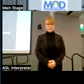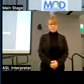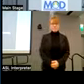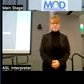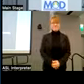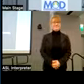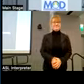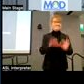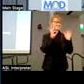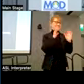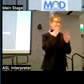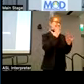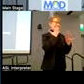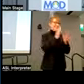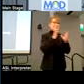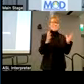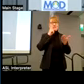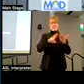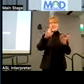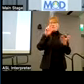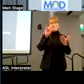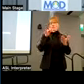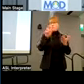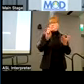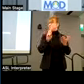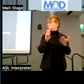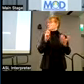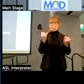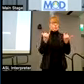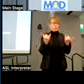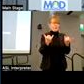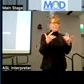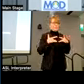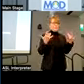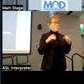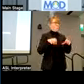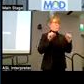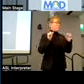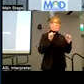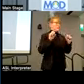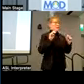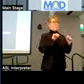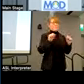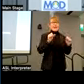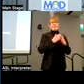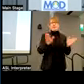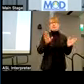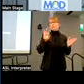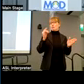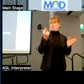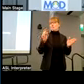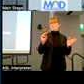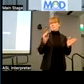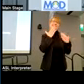Thank you so much, Secretary Wood. Today's event is hosted by Mass General Brigham. Thank you all to our